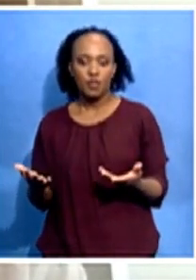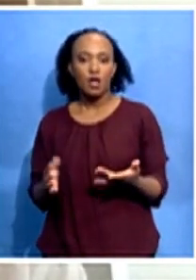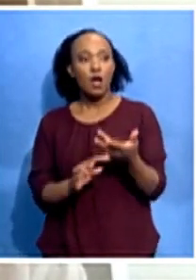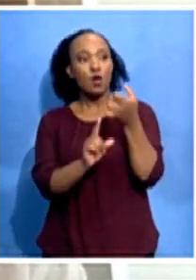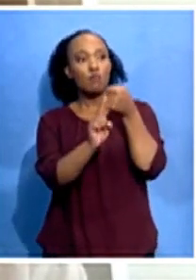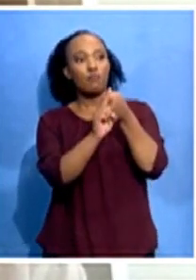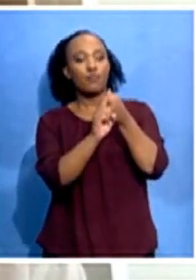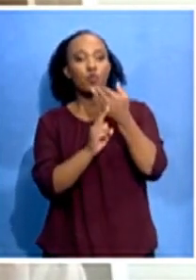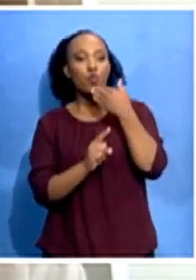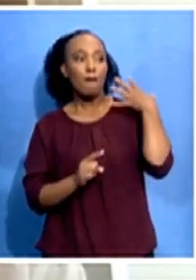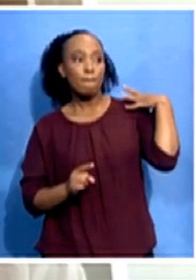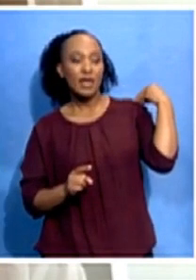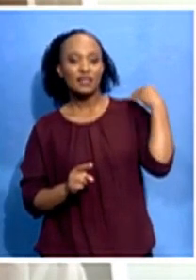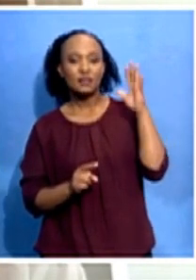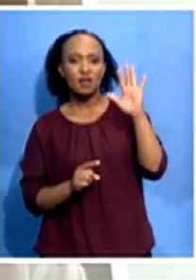take?